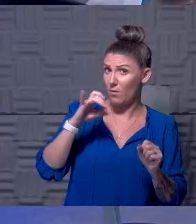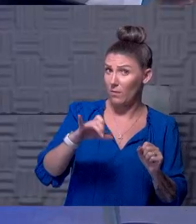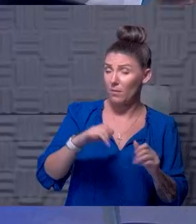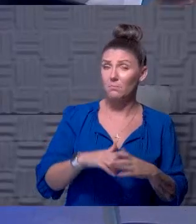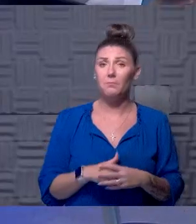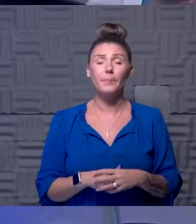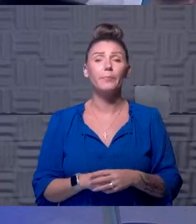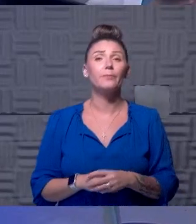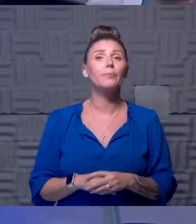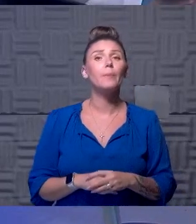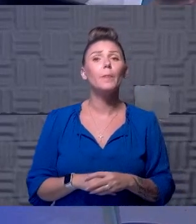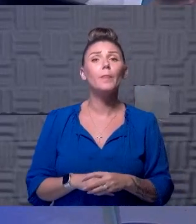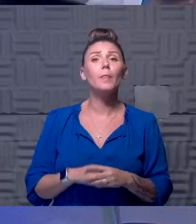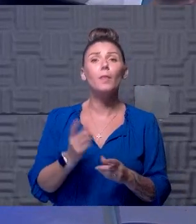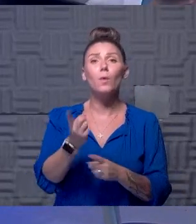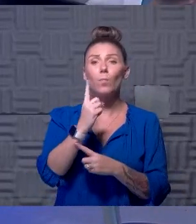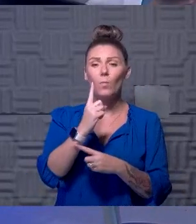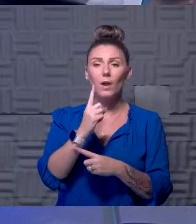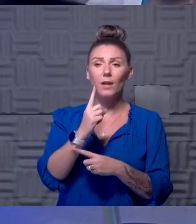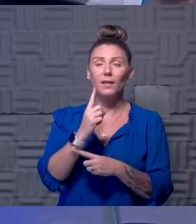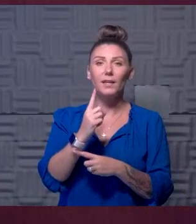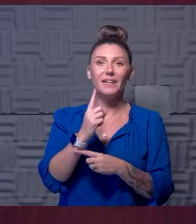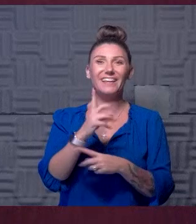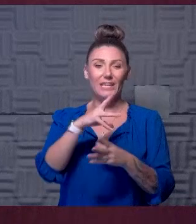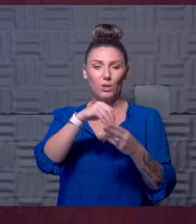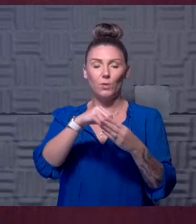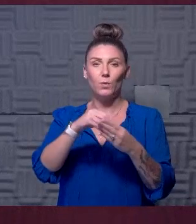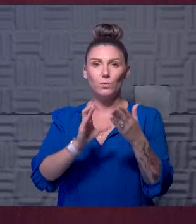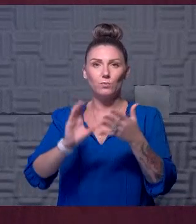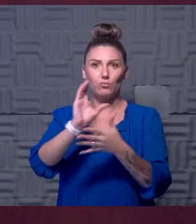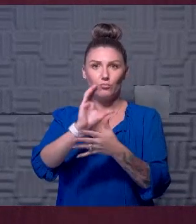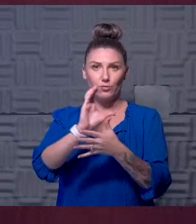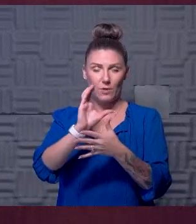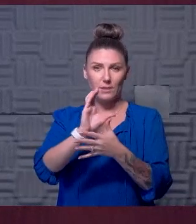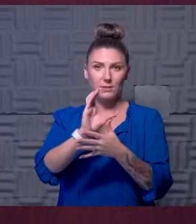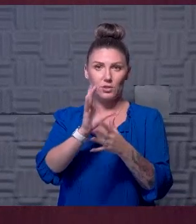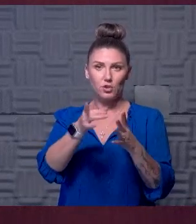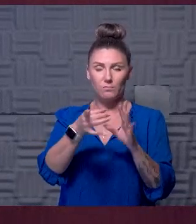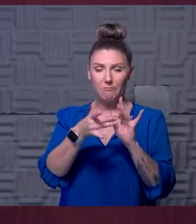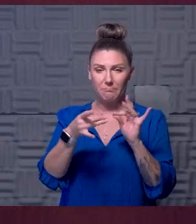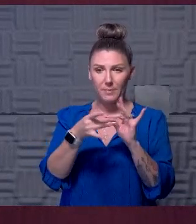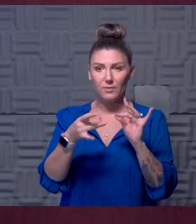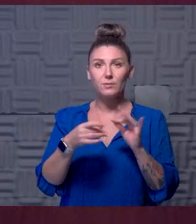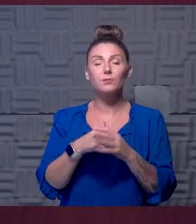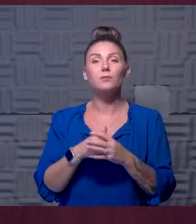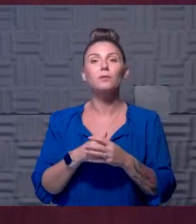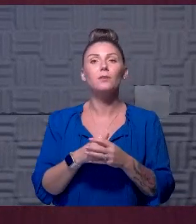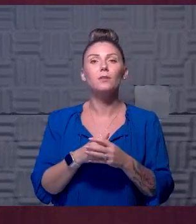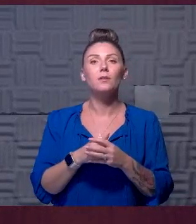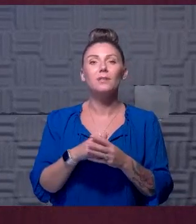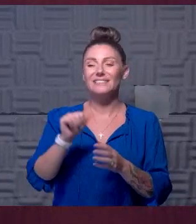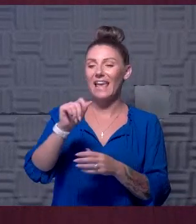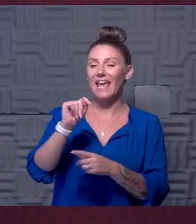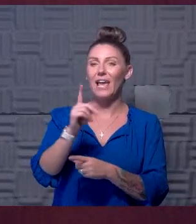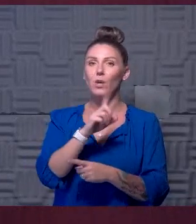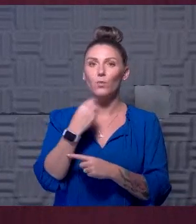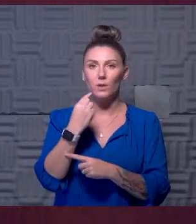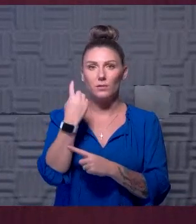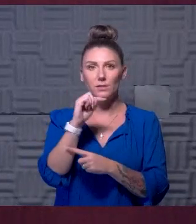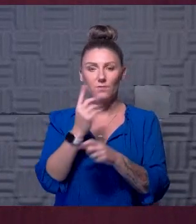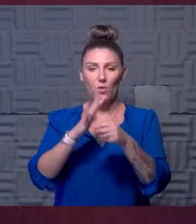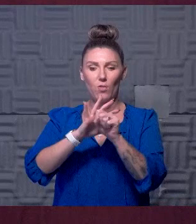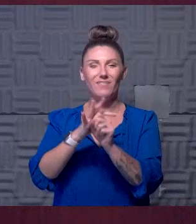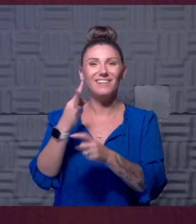think? So one of the inclusion criteria, as Dr. Pahud mentioned, is being at risk for the